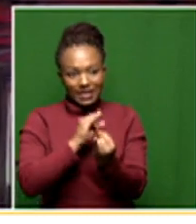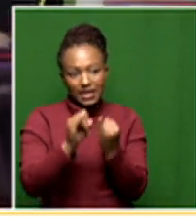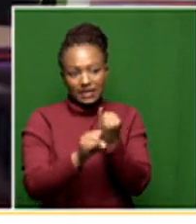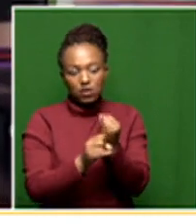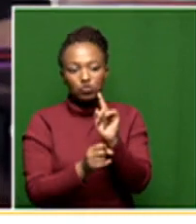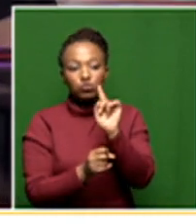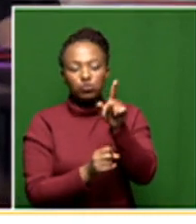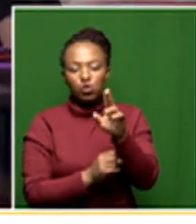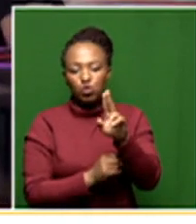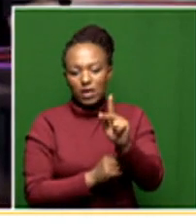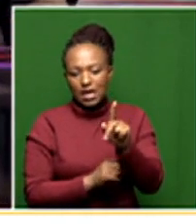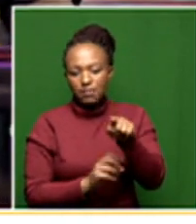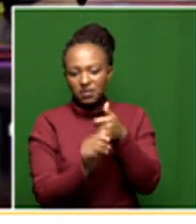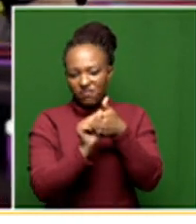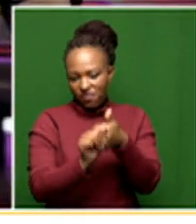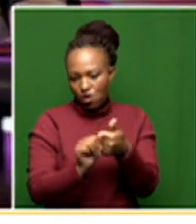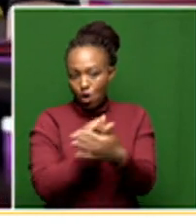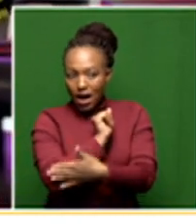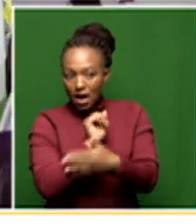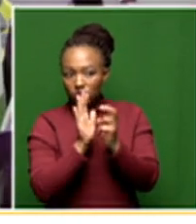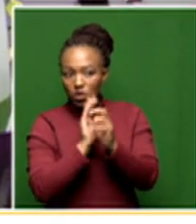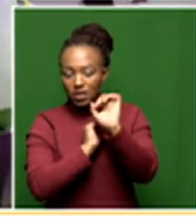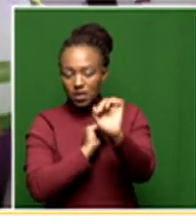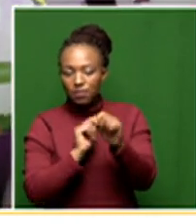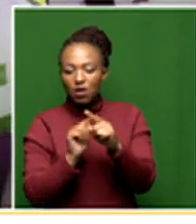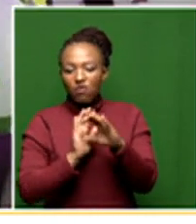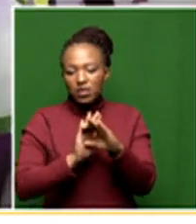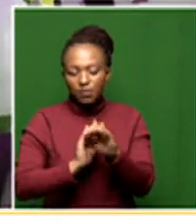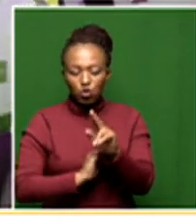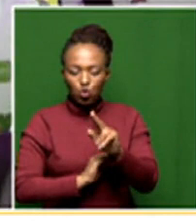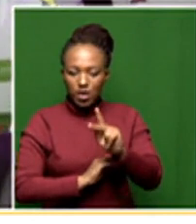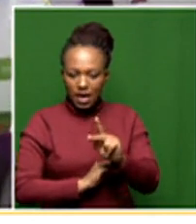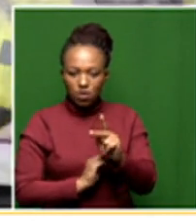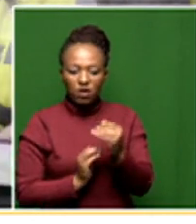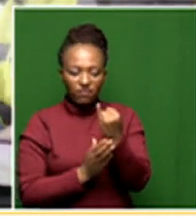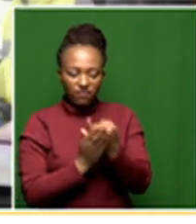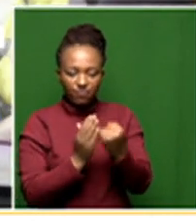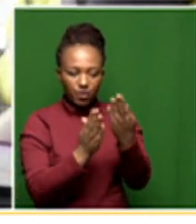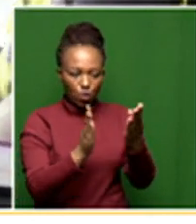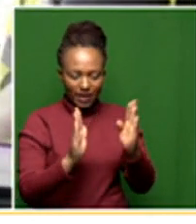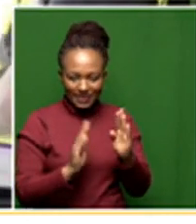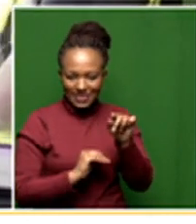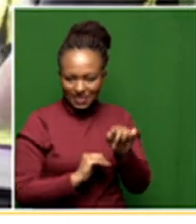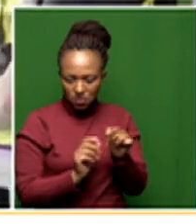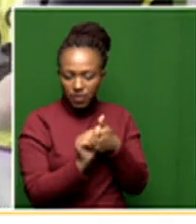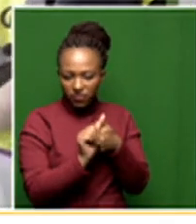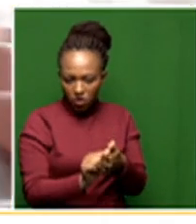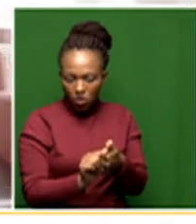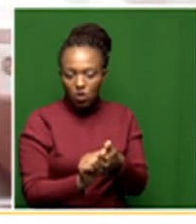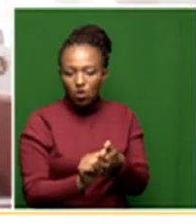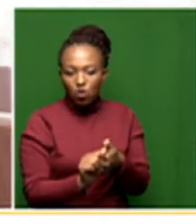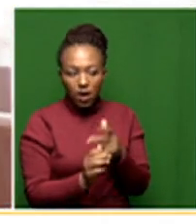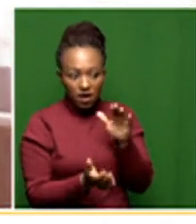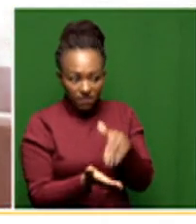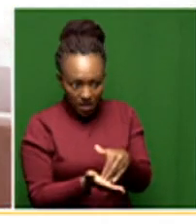to the UK would then have to abide by those countries' regulations. So for instance, the UK, there's a quarantine that you have to go to